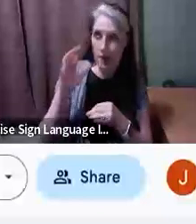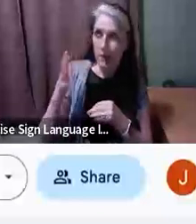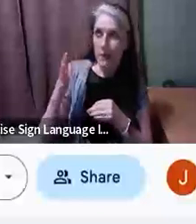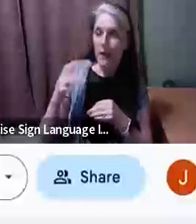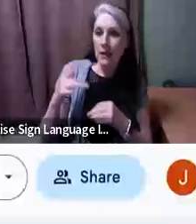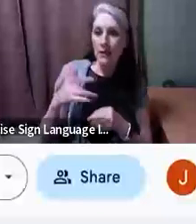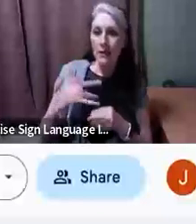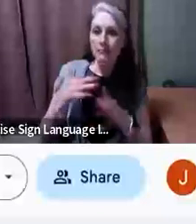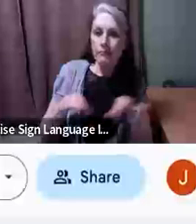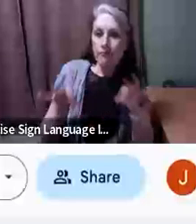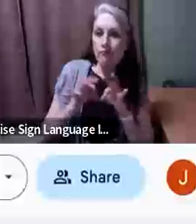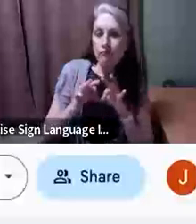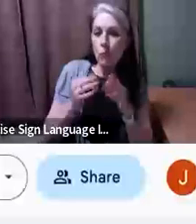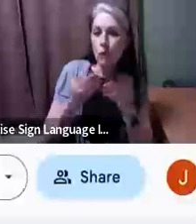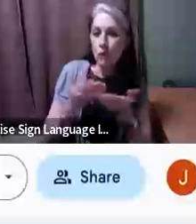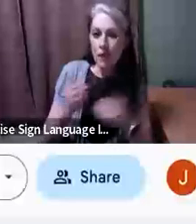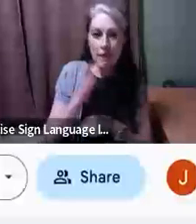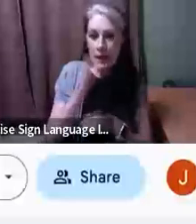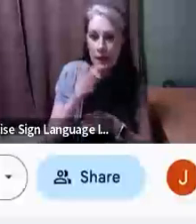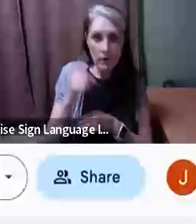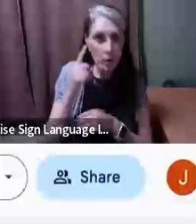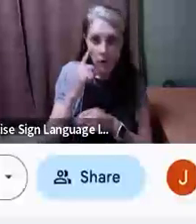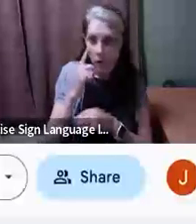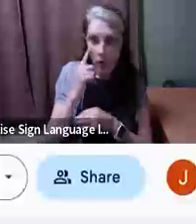think it was important because these are things I never would have thought of.